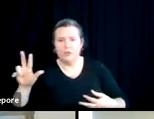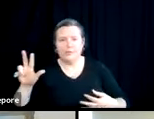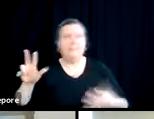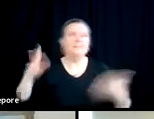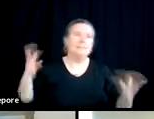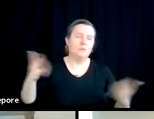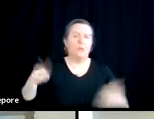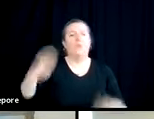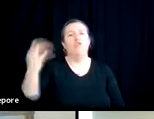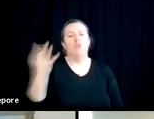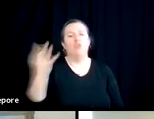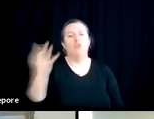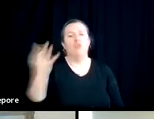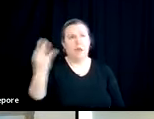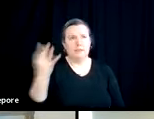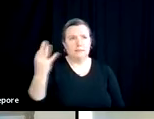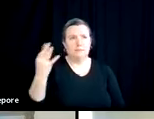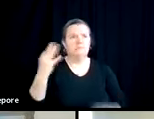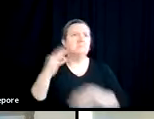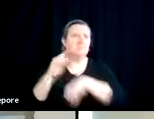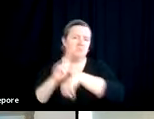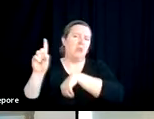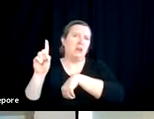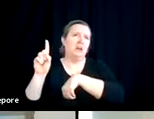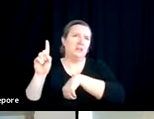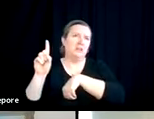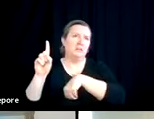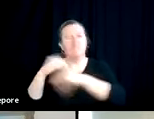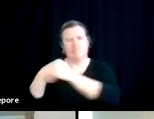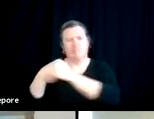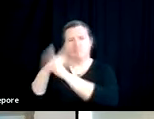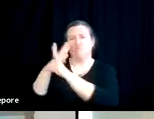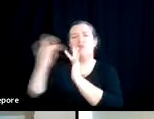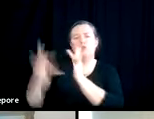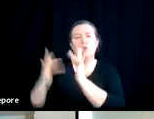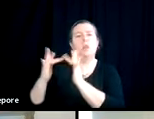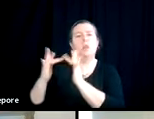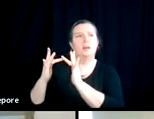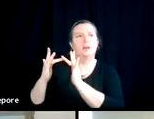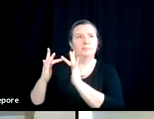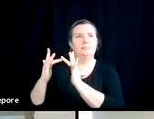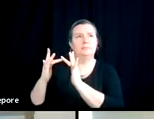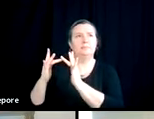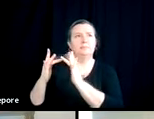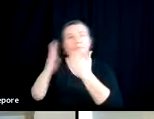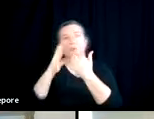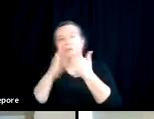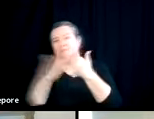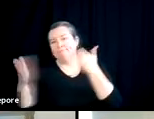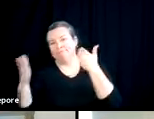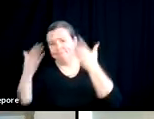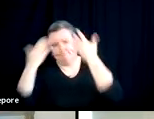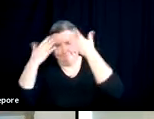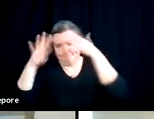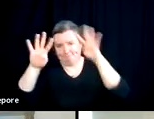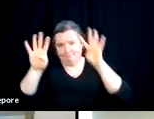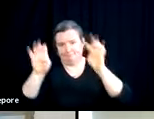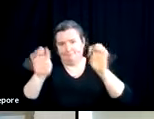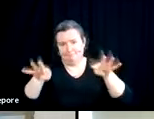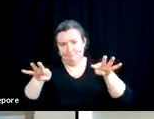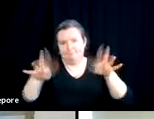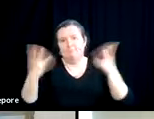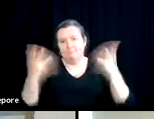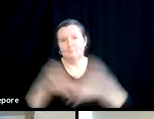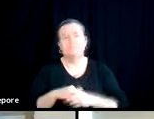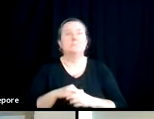on Friday, but my guess is that we're virtual, and then we'll take it from there and see where we go from there. And again, I want to